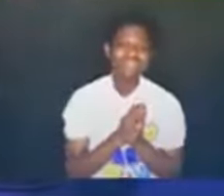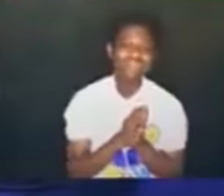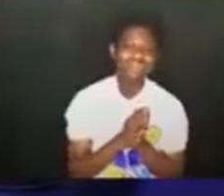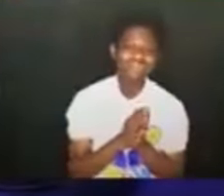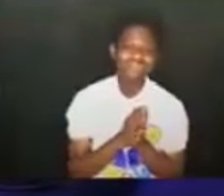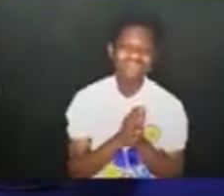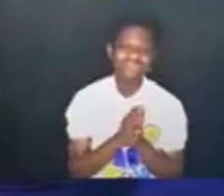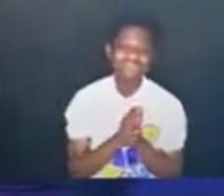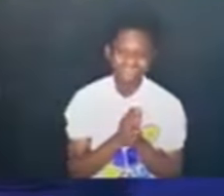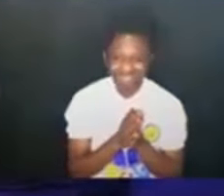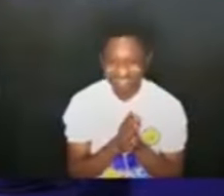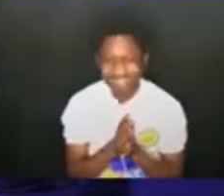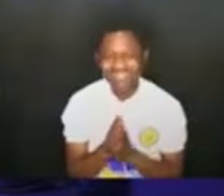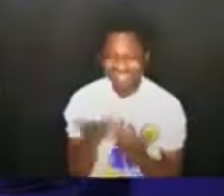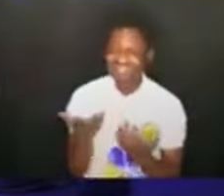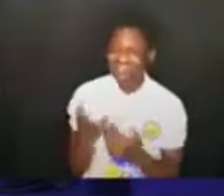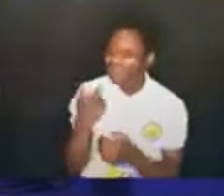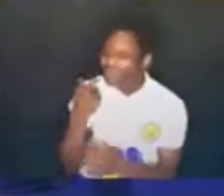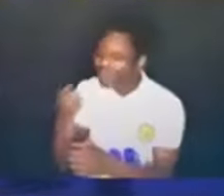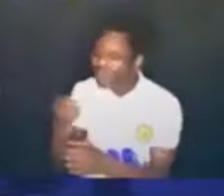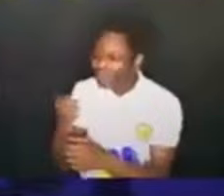Papa, chop money.